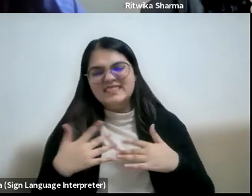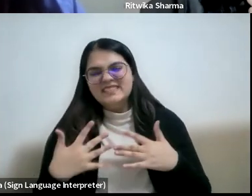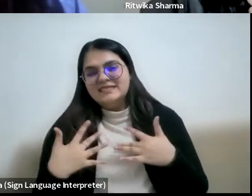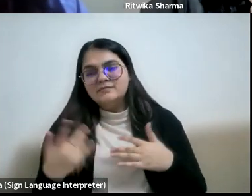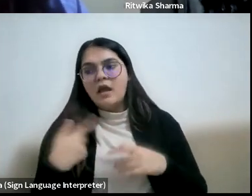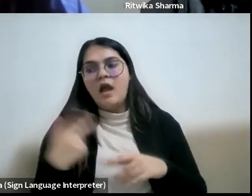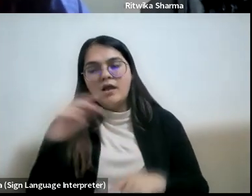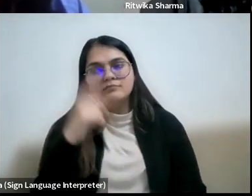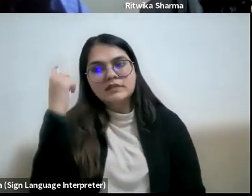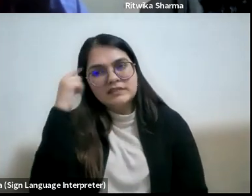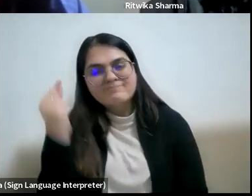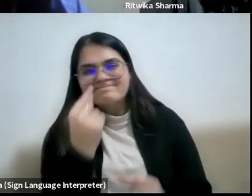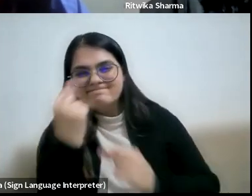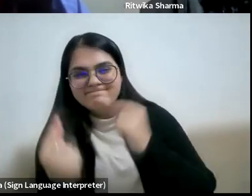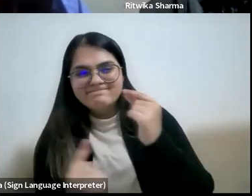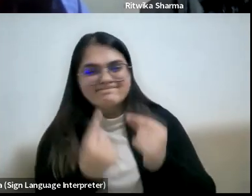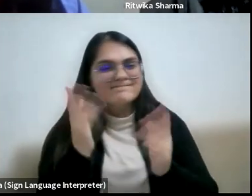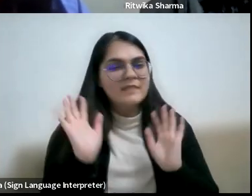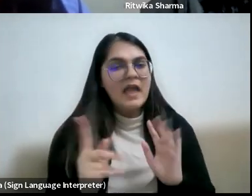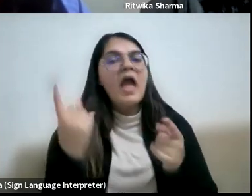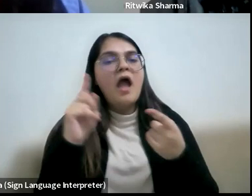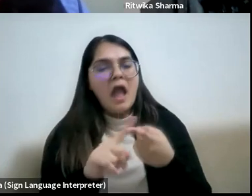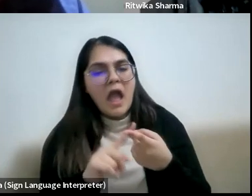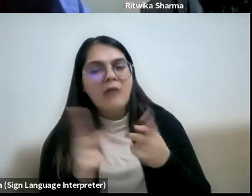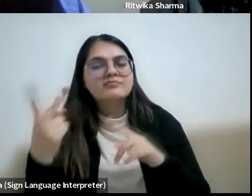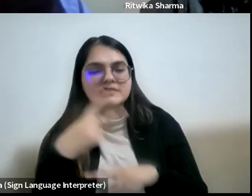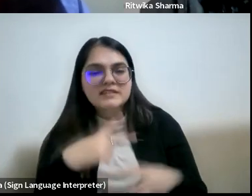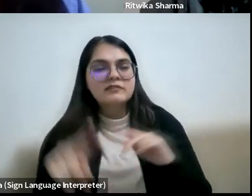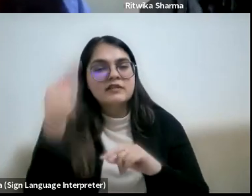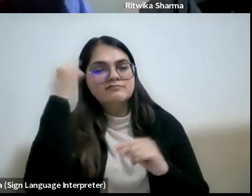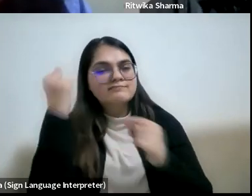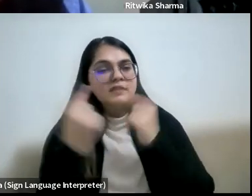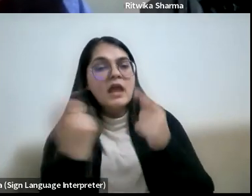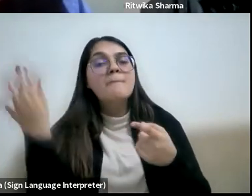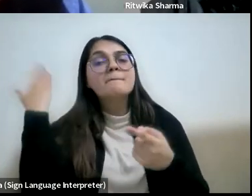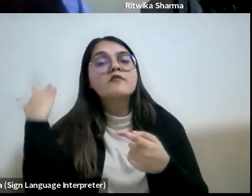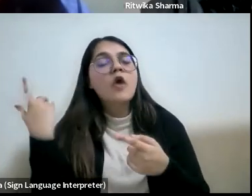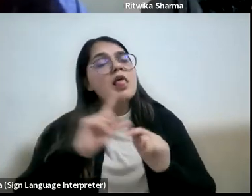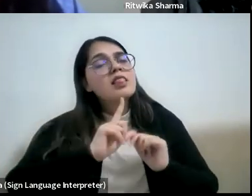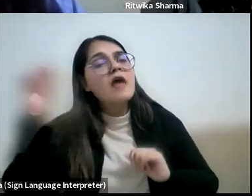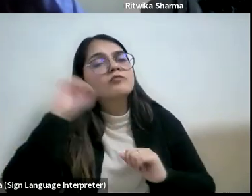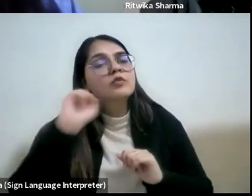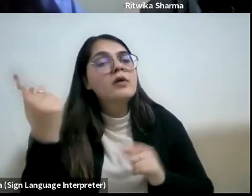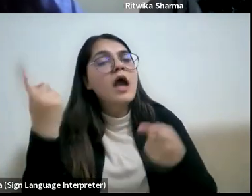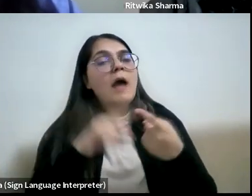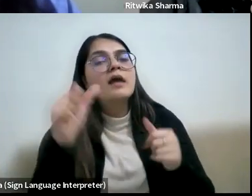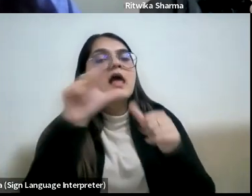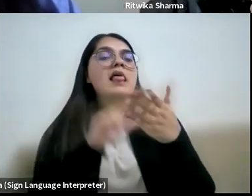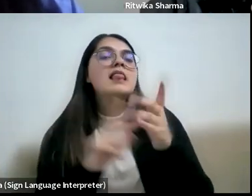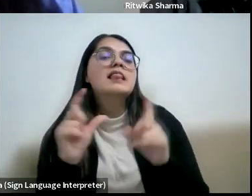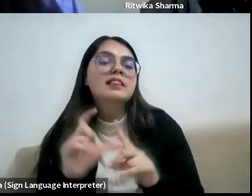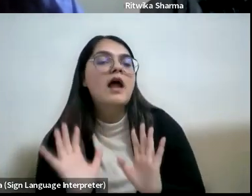and realize that all wars have perhaps happened on the issues of land. It has always been about land, so how could CAA not